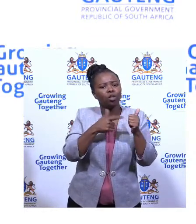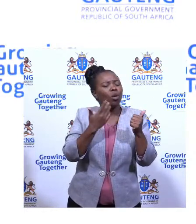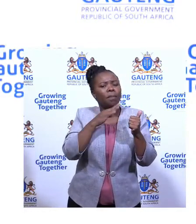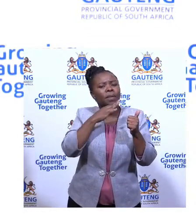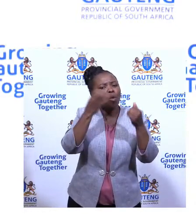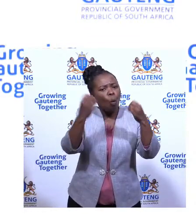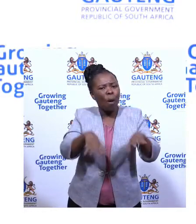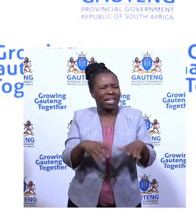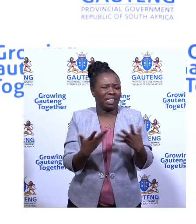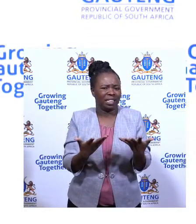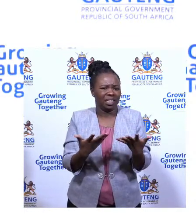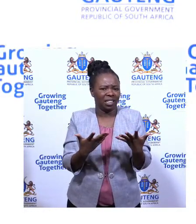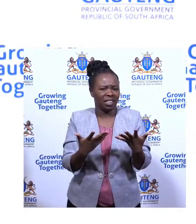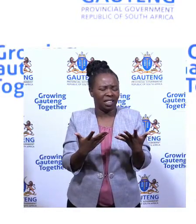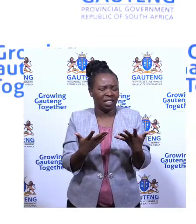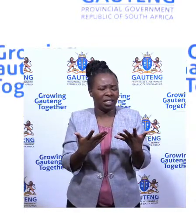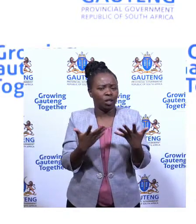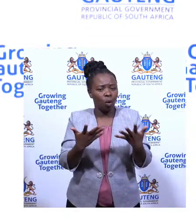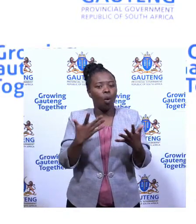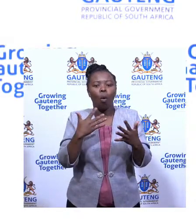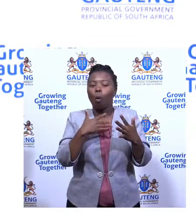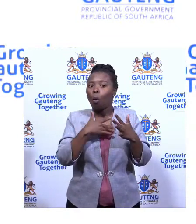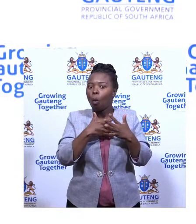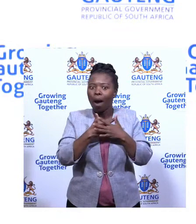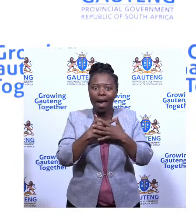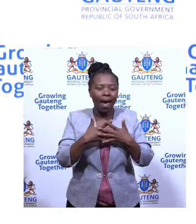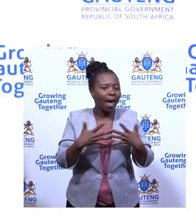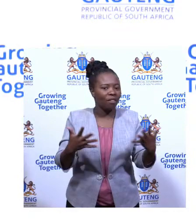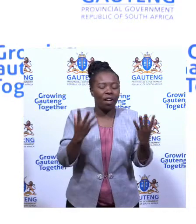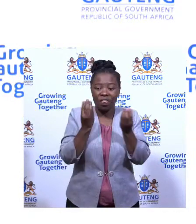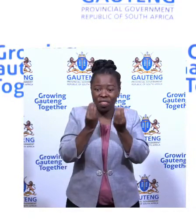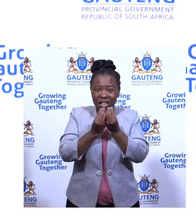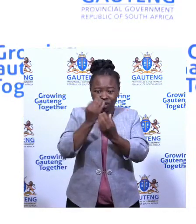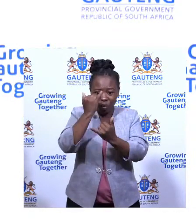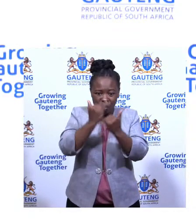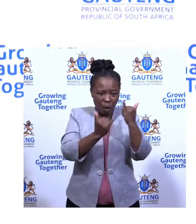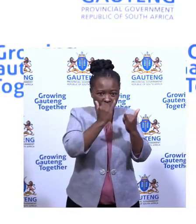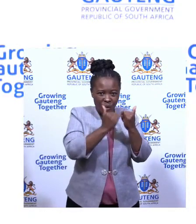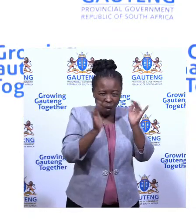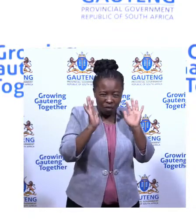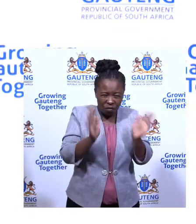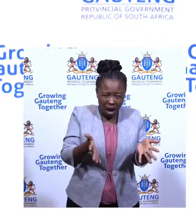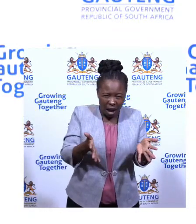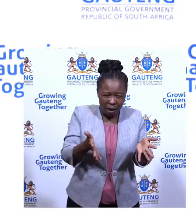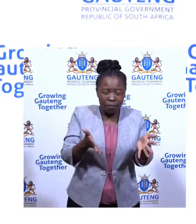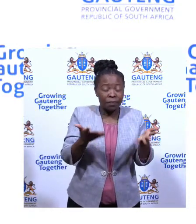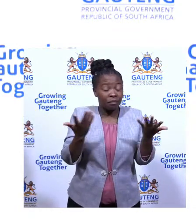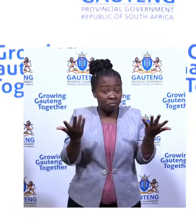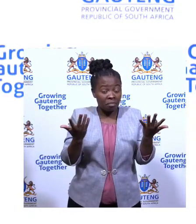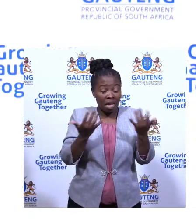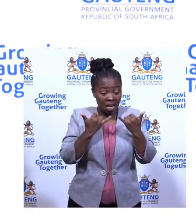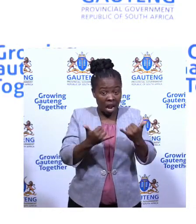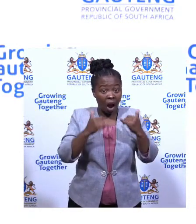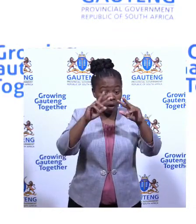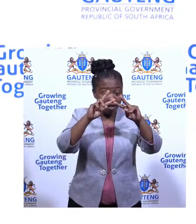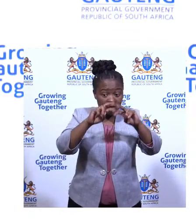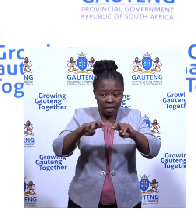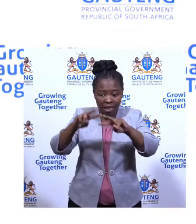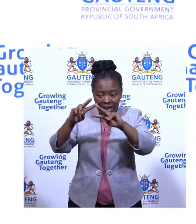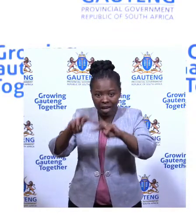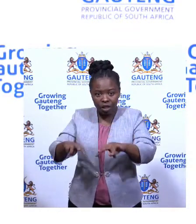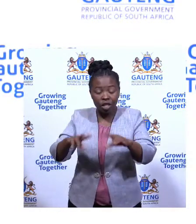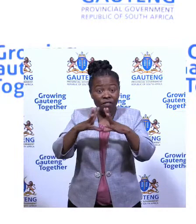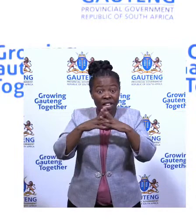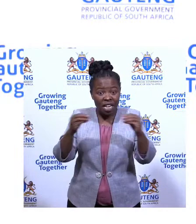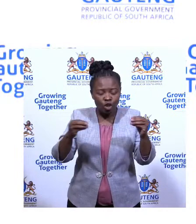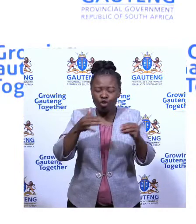So wherever things have gone wrong, when the investigations are concluded, there will be